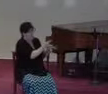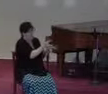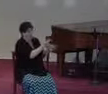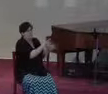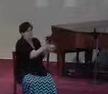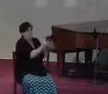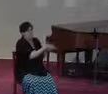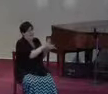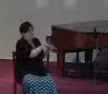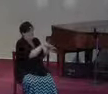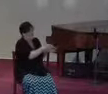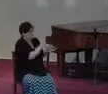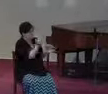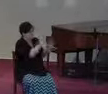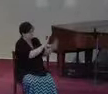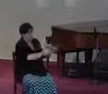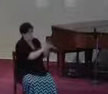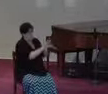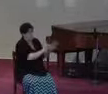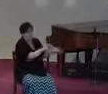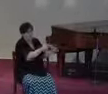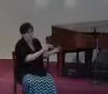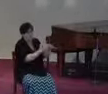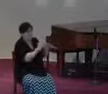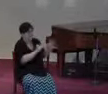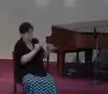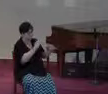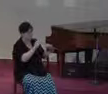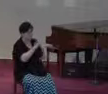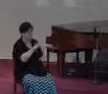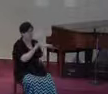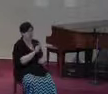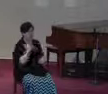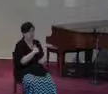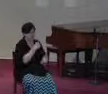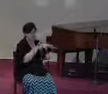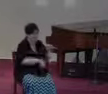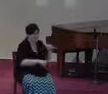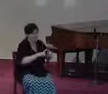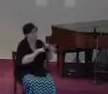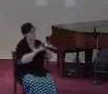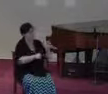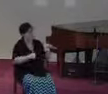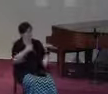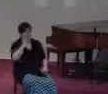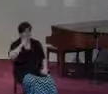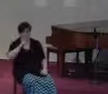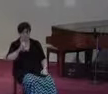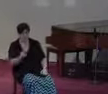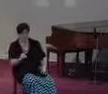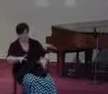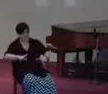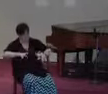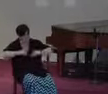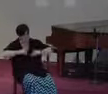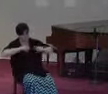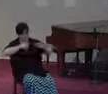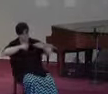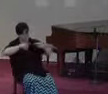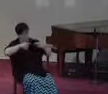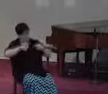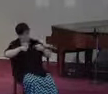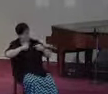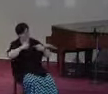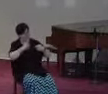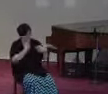wonderful and provide a level of care we can't. What I am saying is John took the responsibility